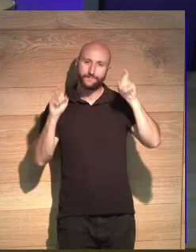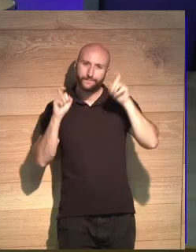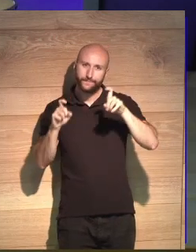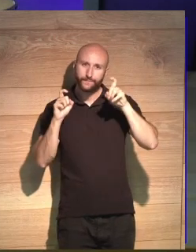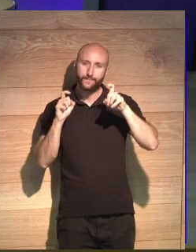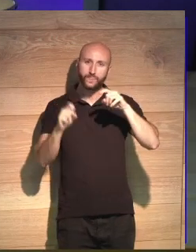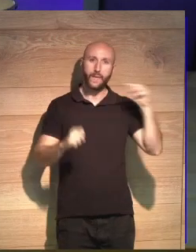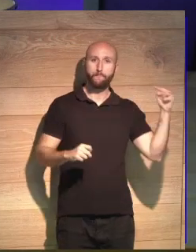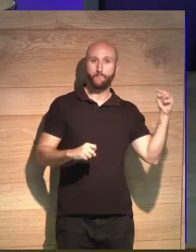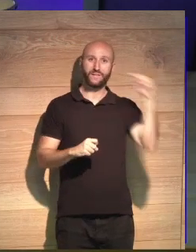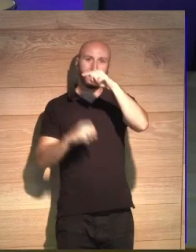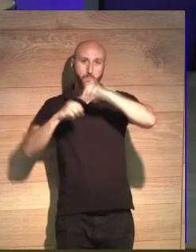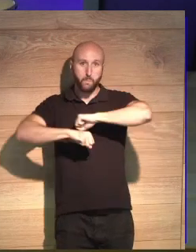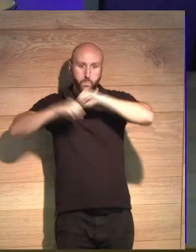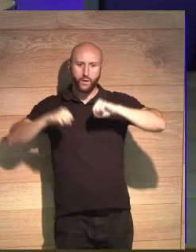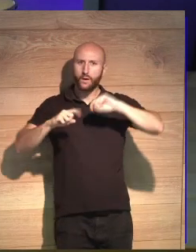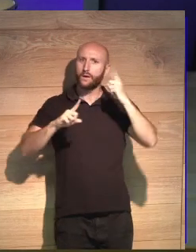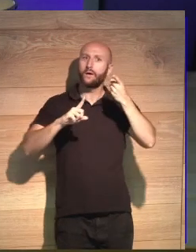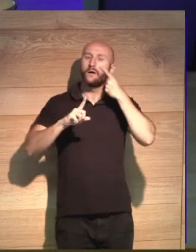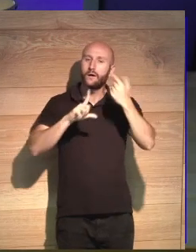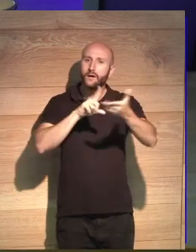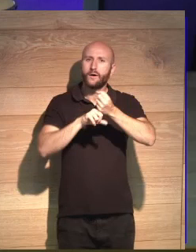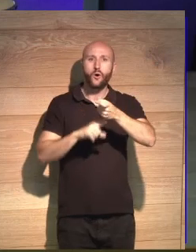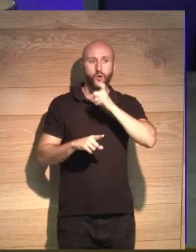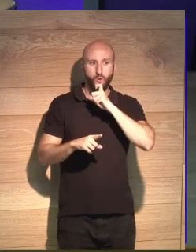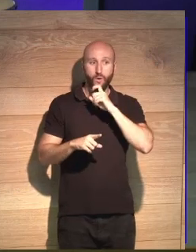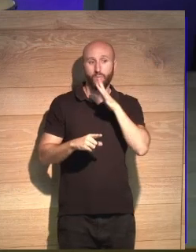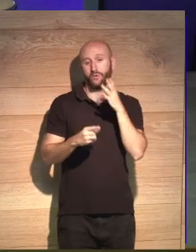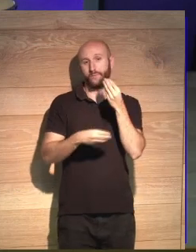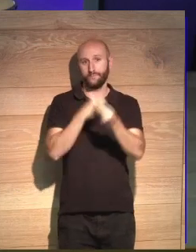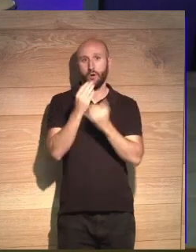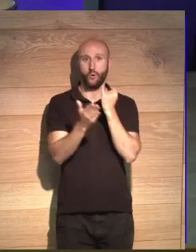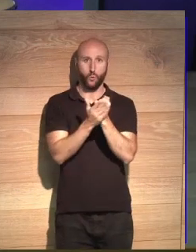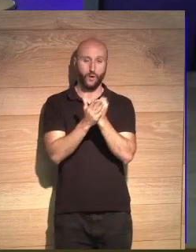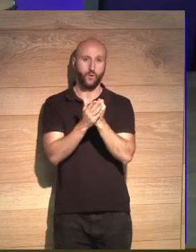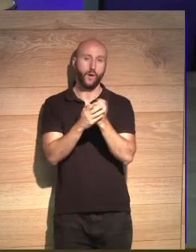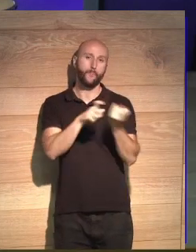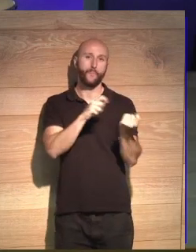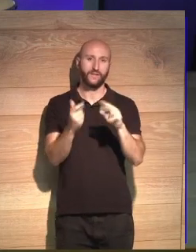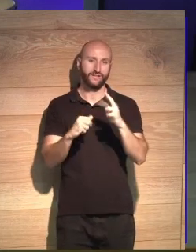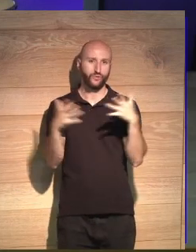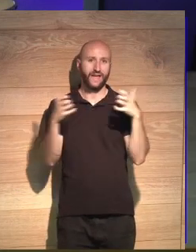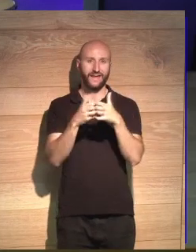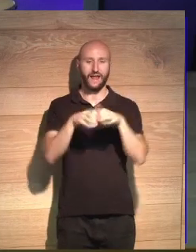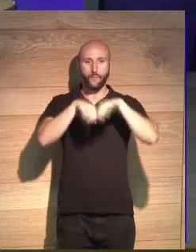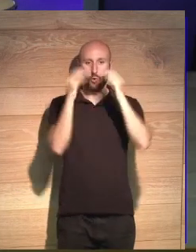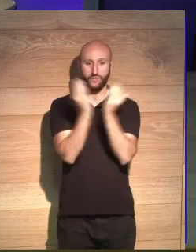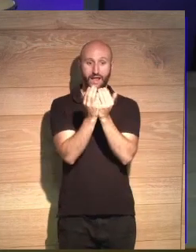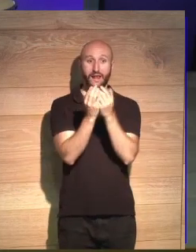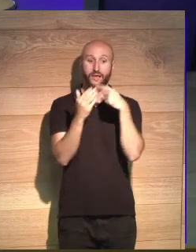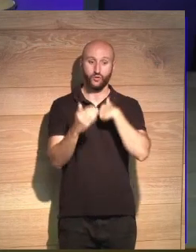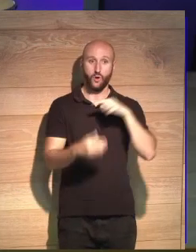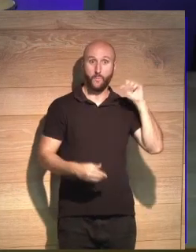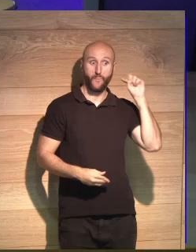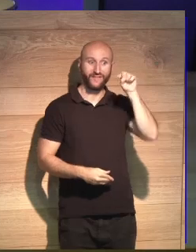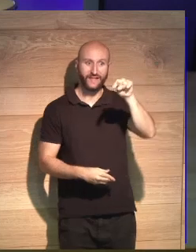aspect. He wanted to show how to intercept missiles, and he created a game where you would launch a missile